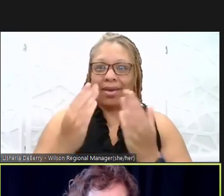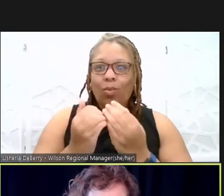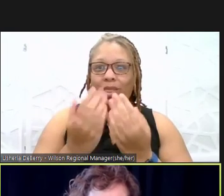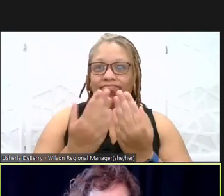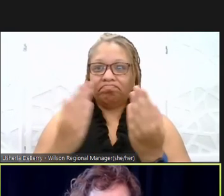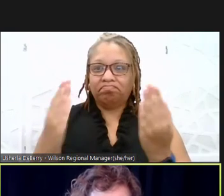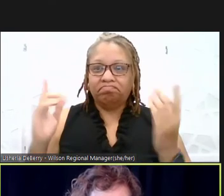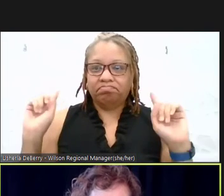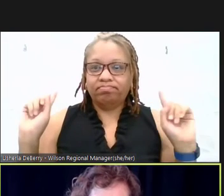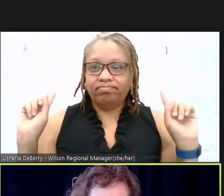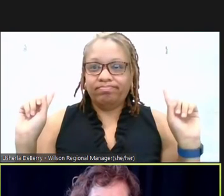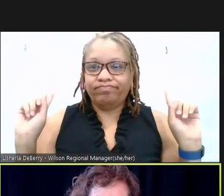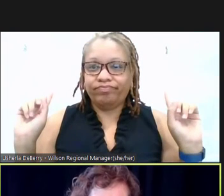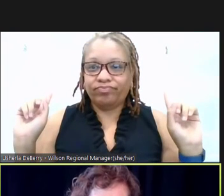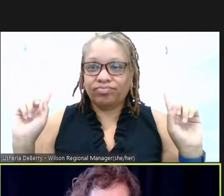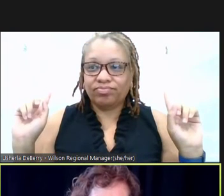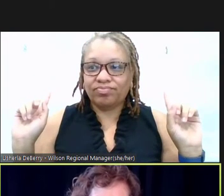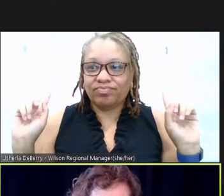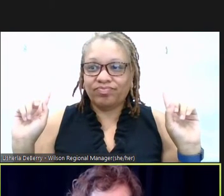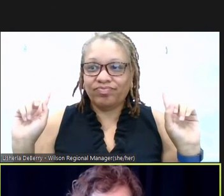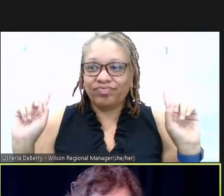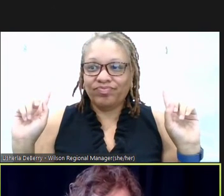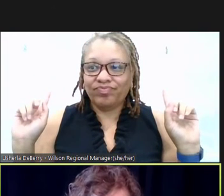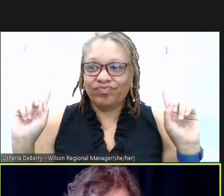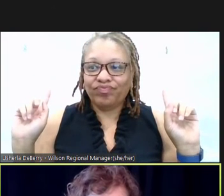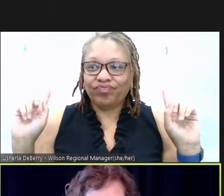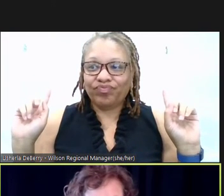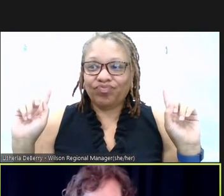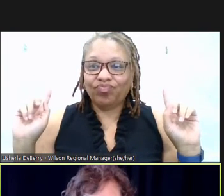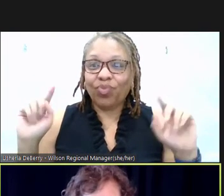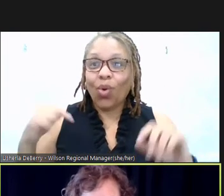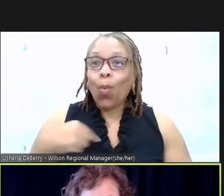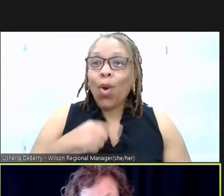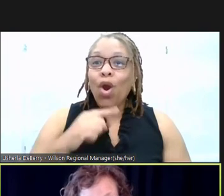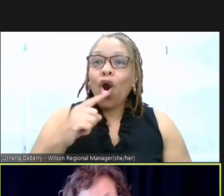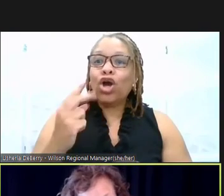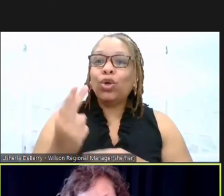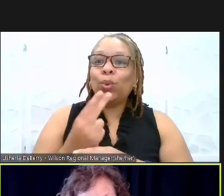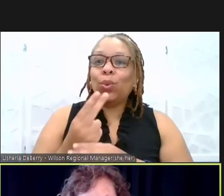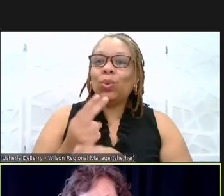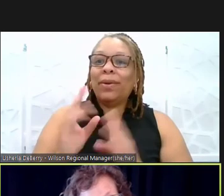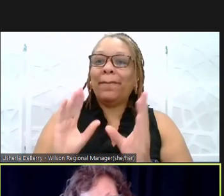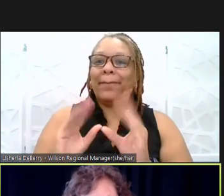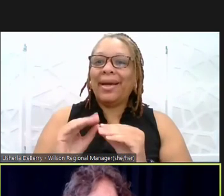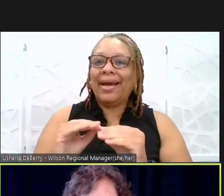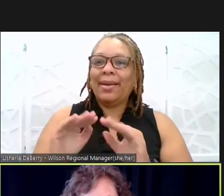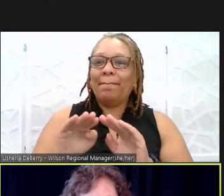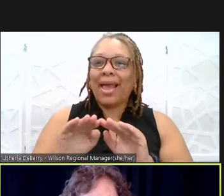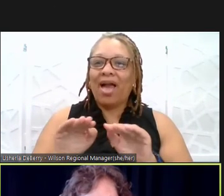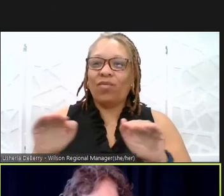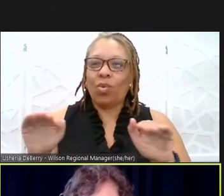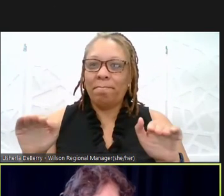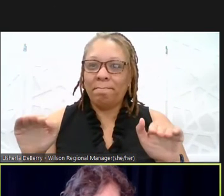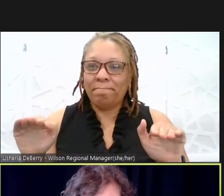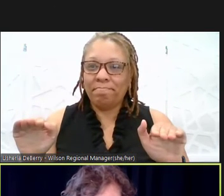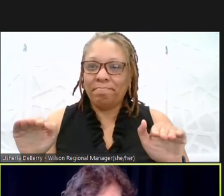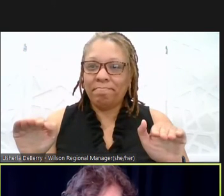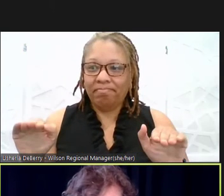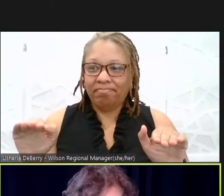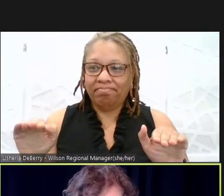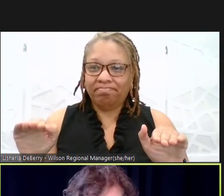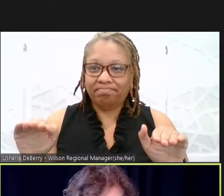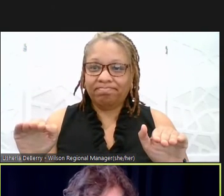shoulder-length hair. I'm wearing glasses and I have a black shirt with no sleeves. Behind me is a really neat partition with lots of texture on